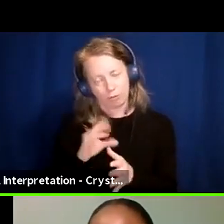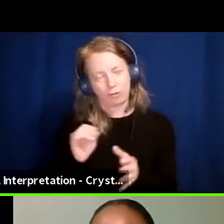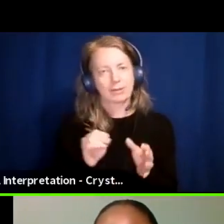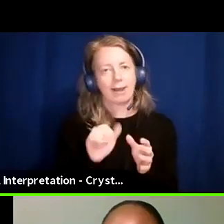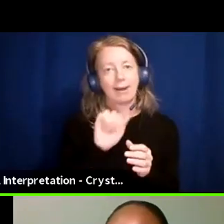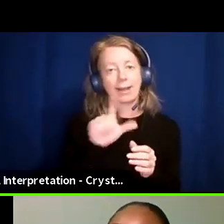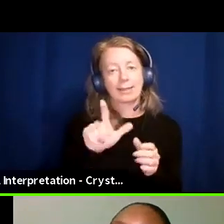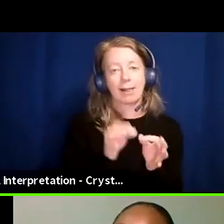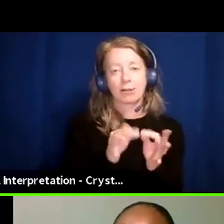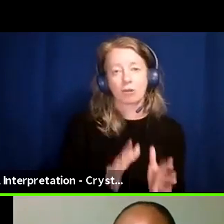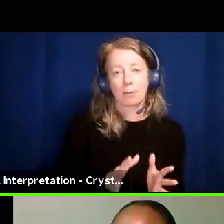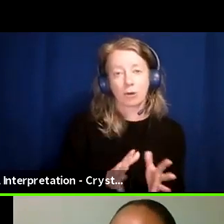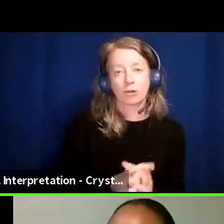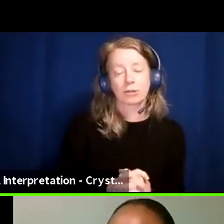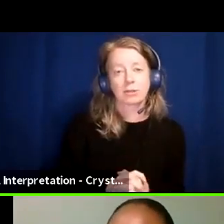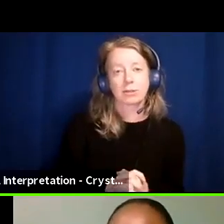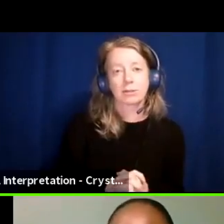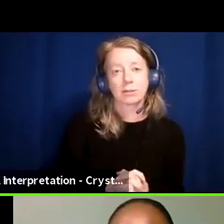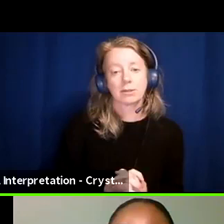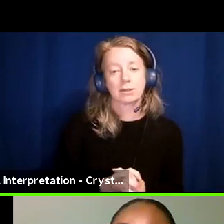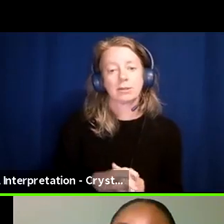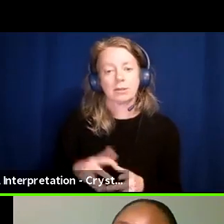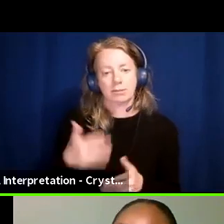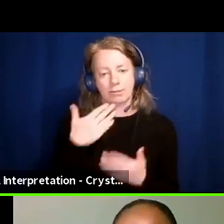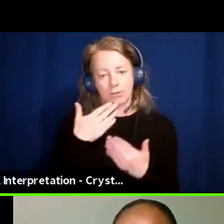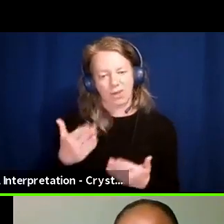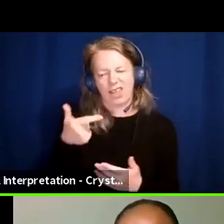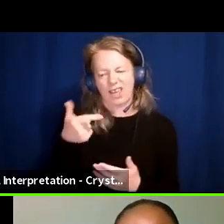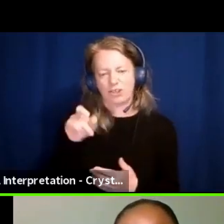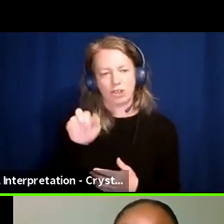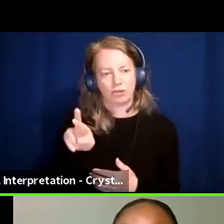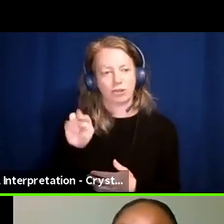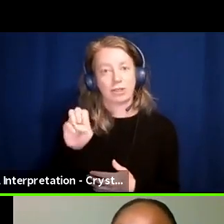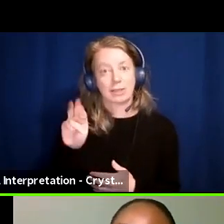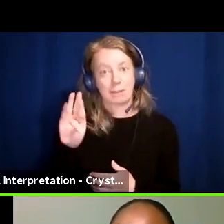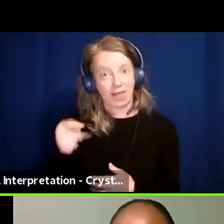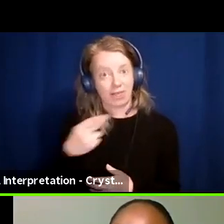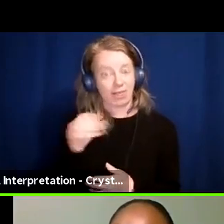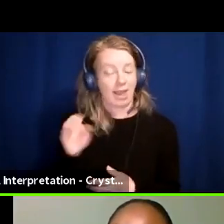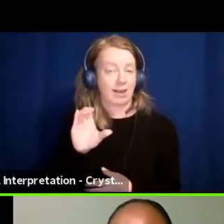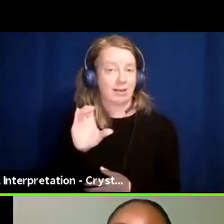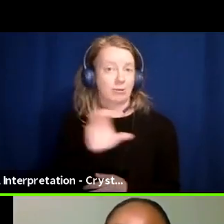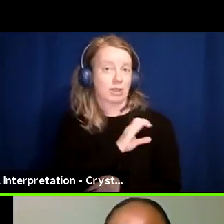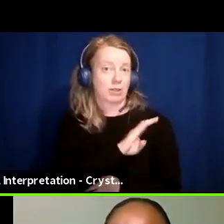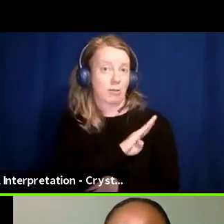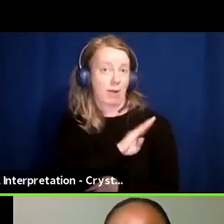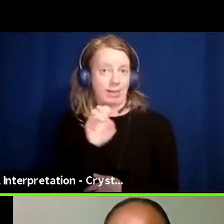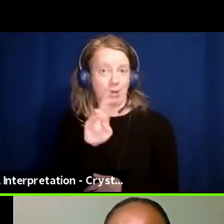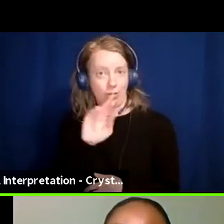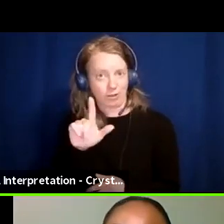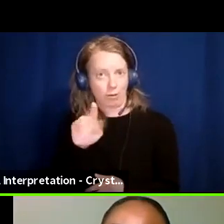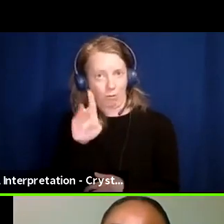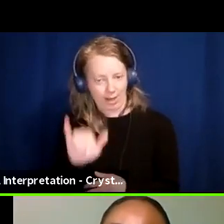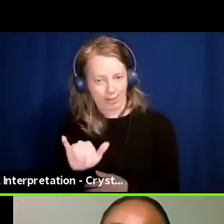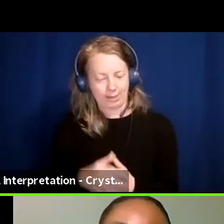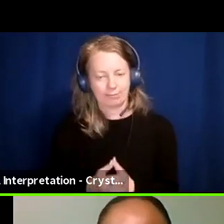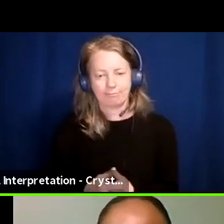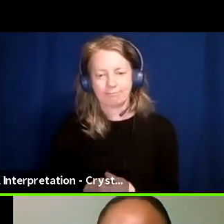Smith and also Crystal Bradley. So thank you in